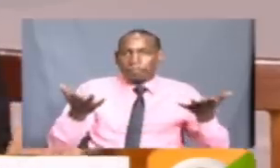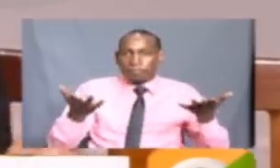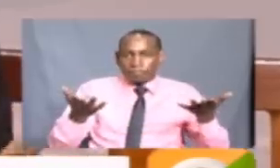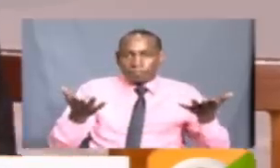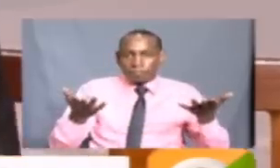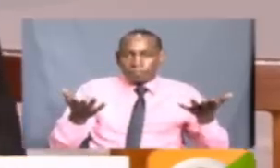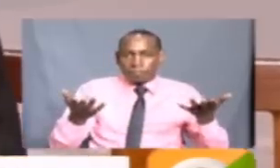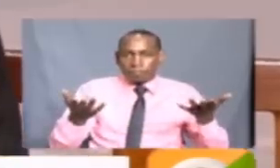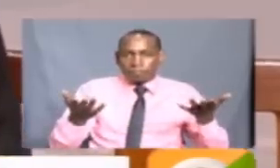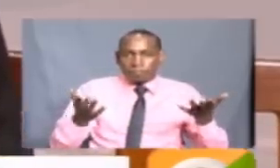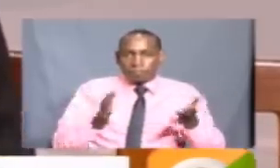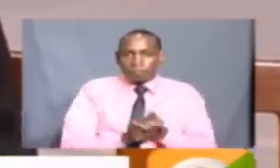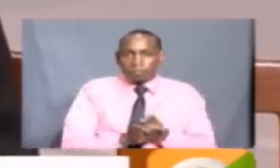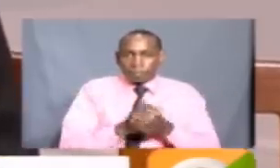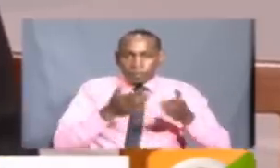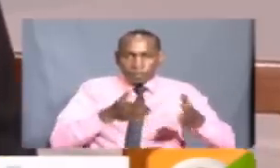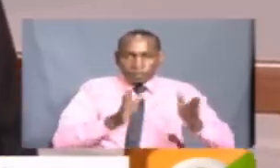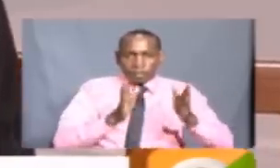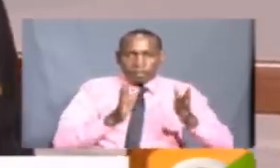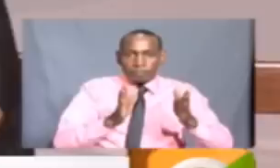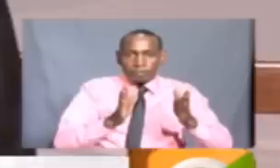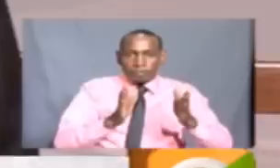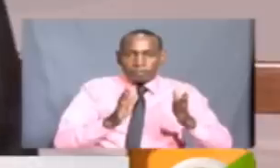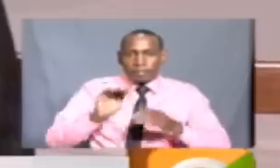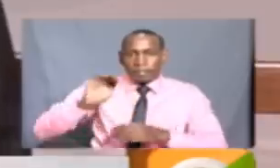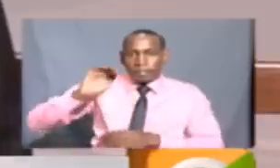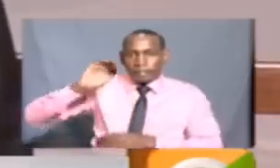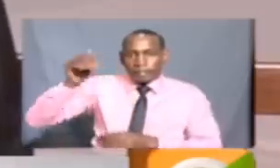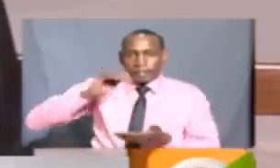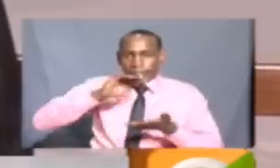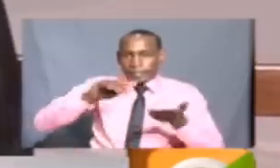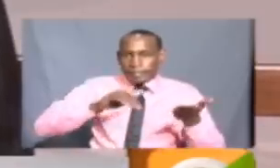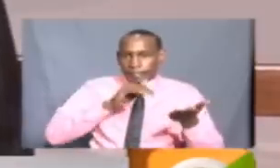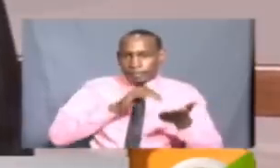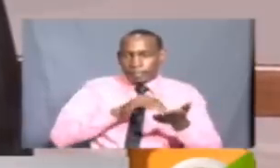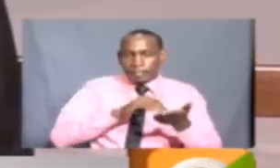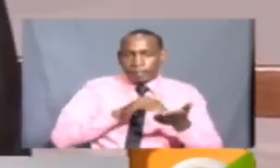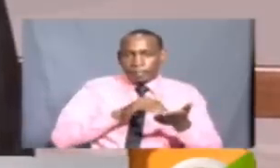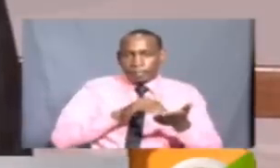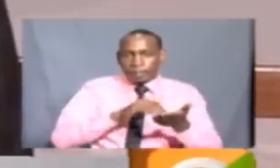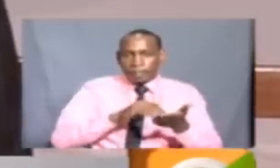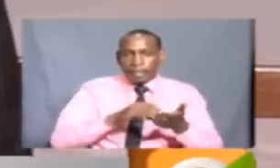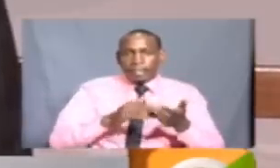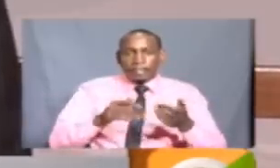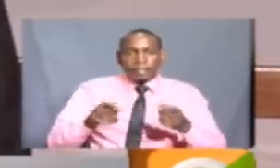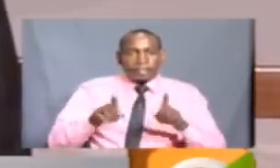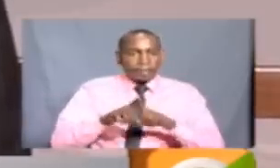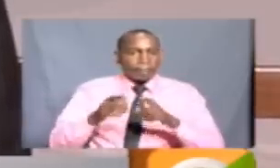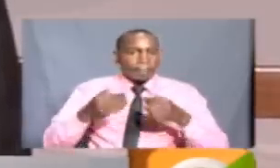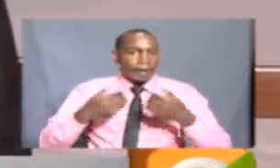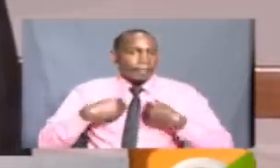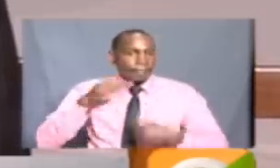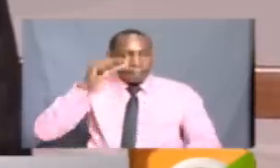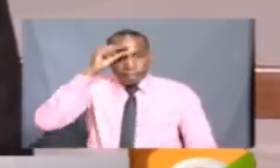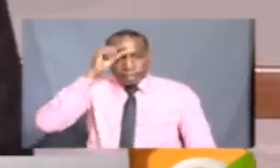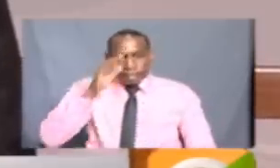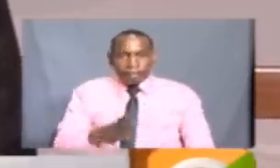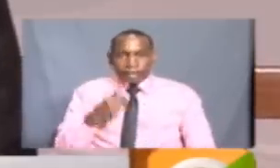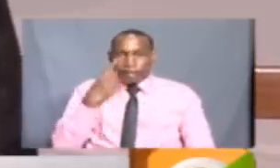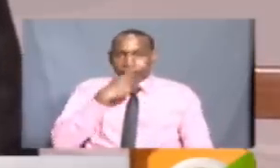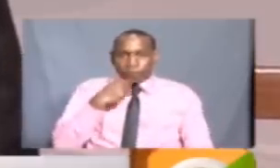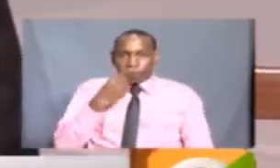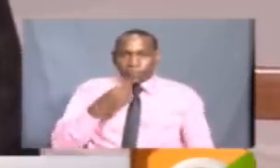and back streets in the so-called city center. And we have got a governor whom